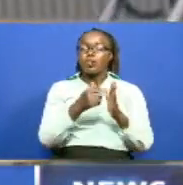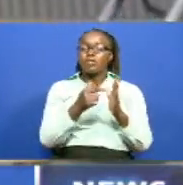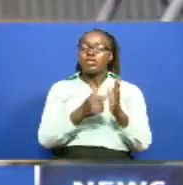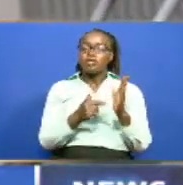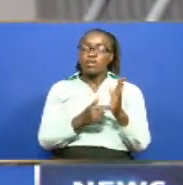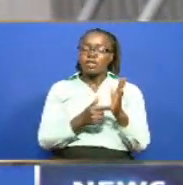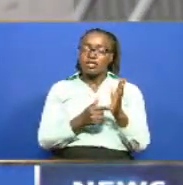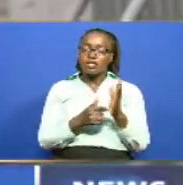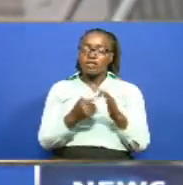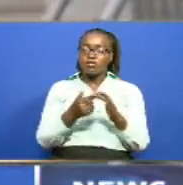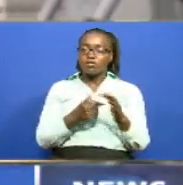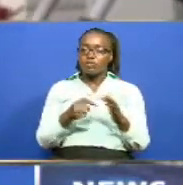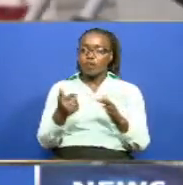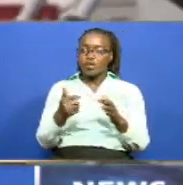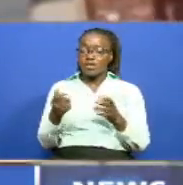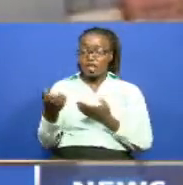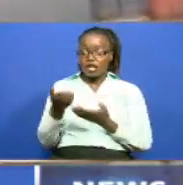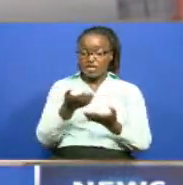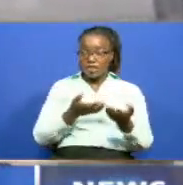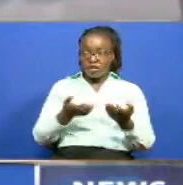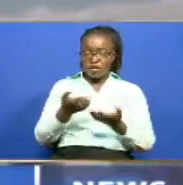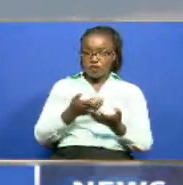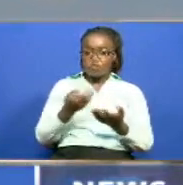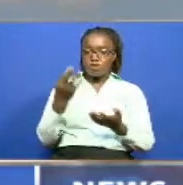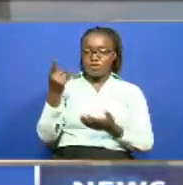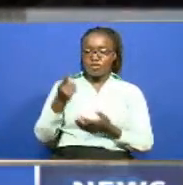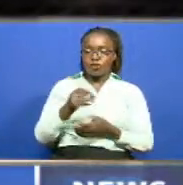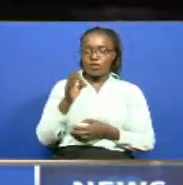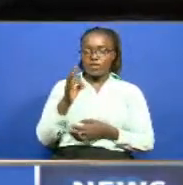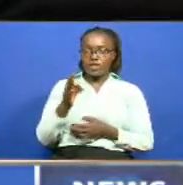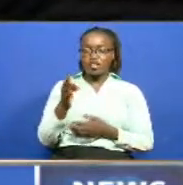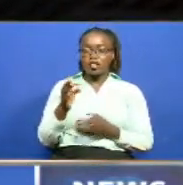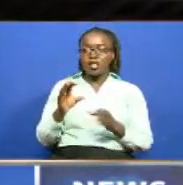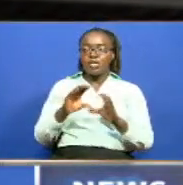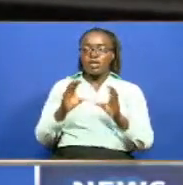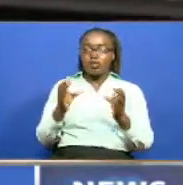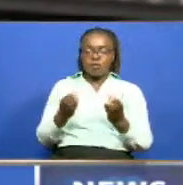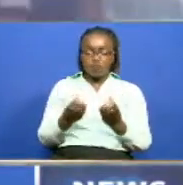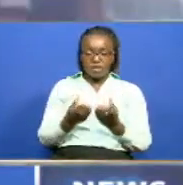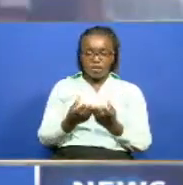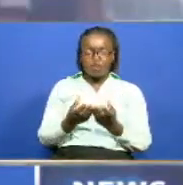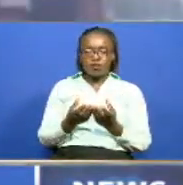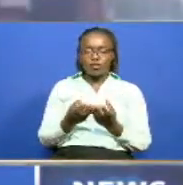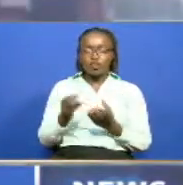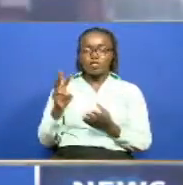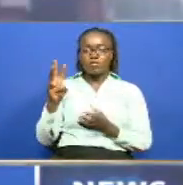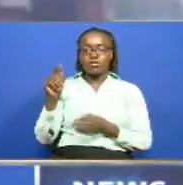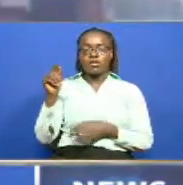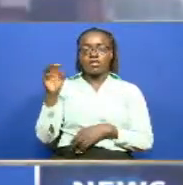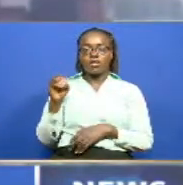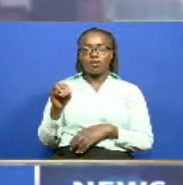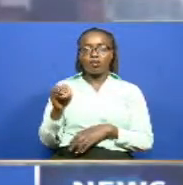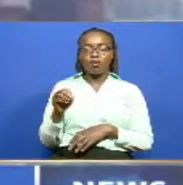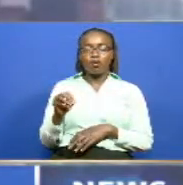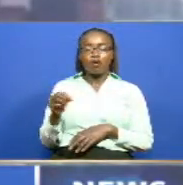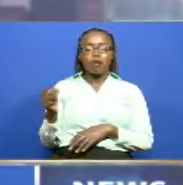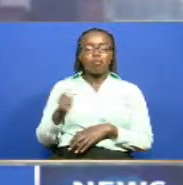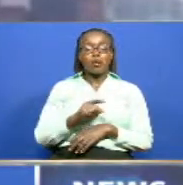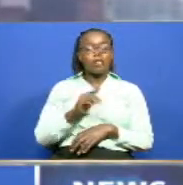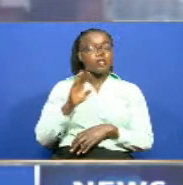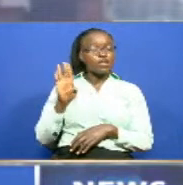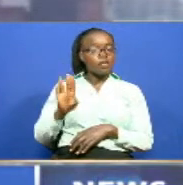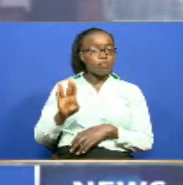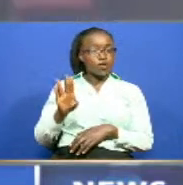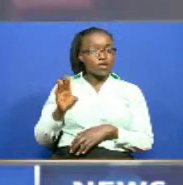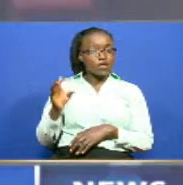economies that account for more than 2/3 of the global trade in services by the WTO showed that in April and May, global trade